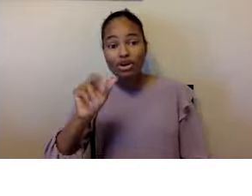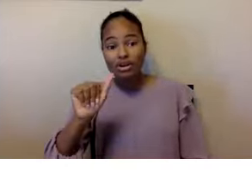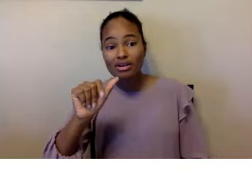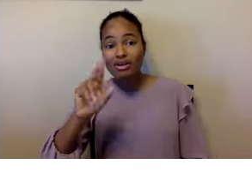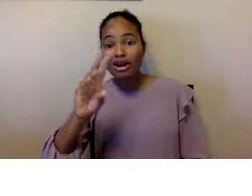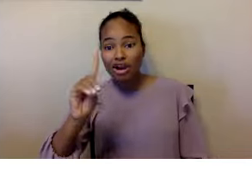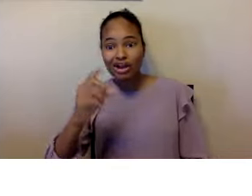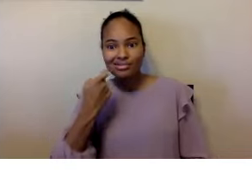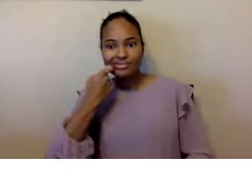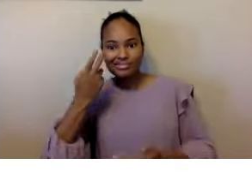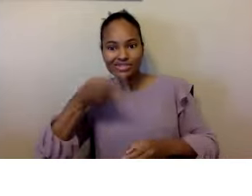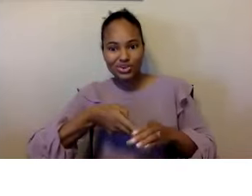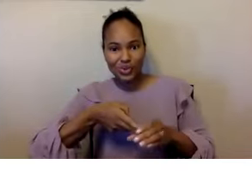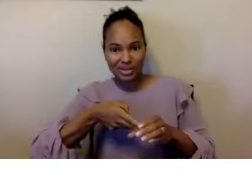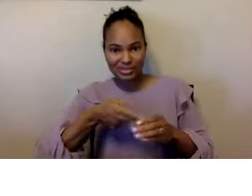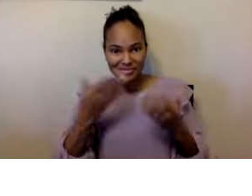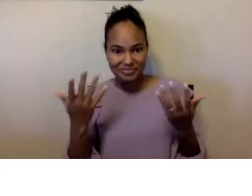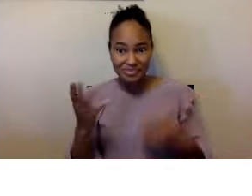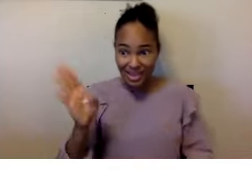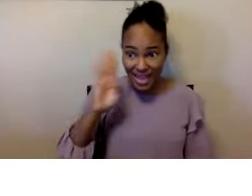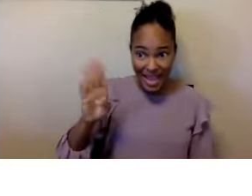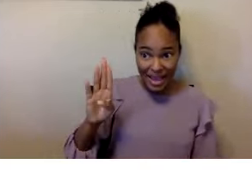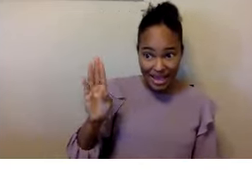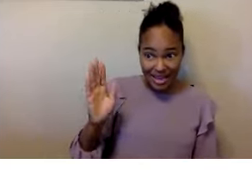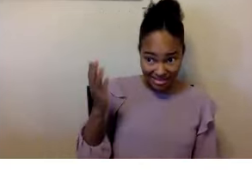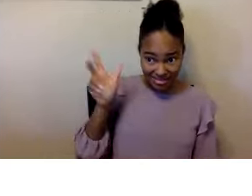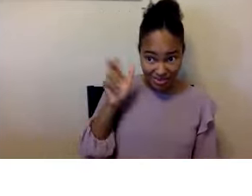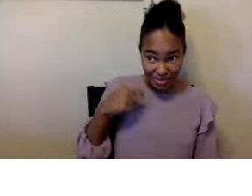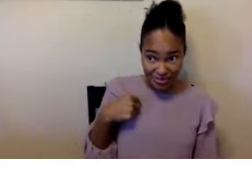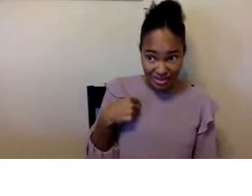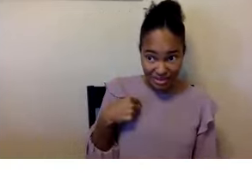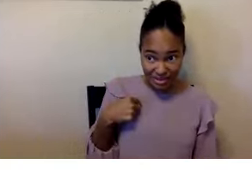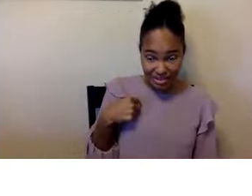Oh, oh, hey, Bernard, are you there?